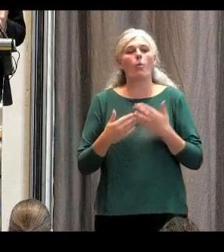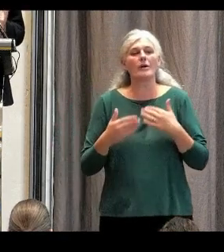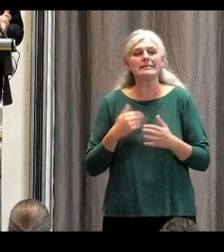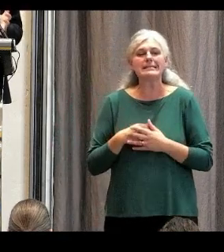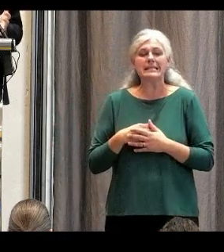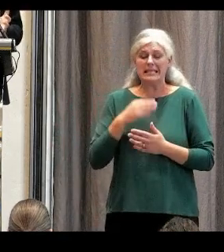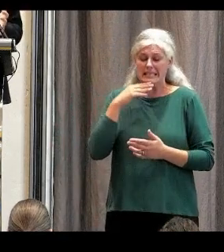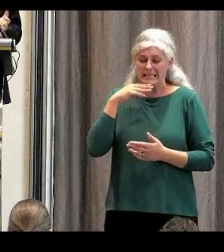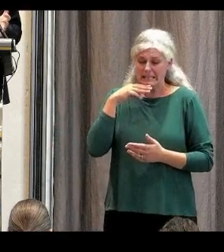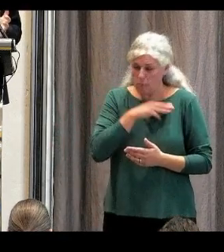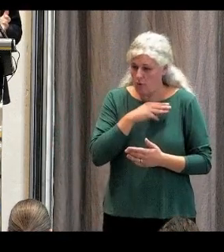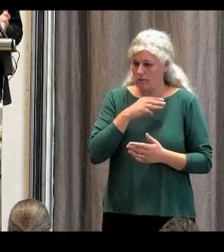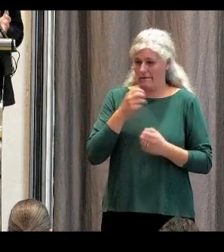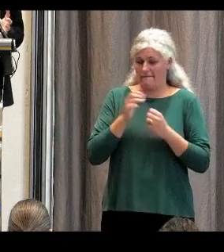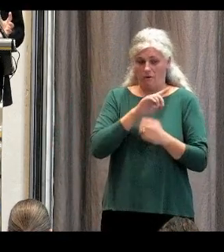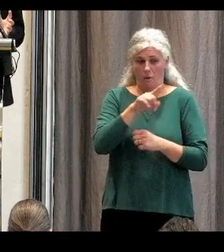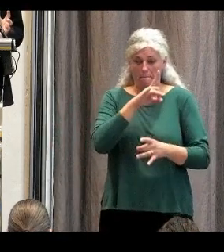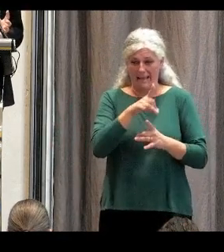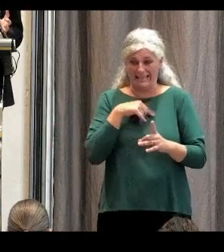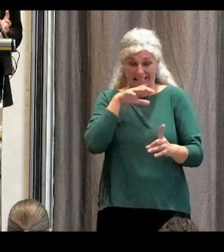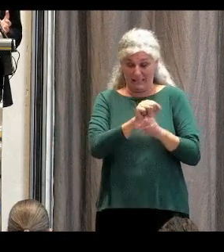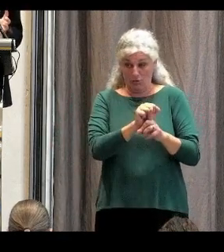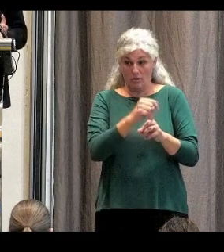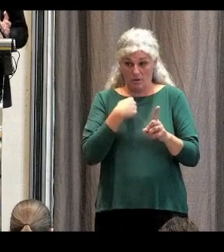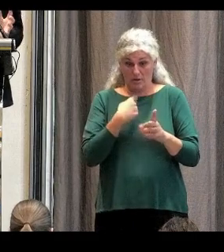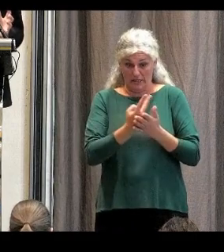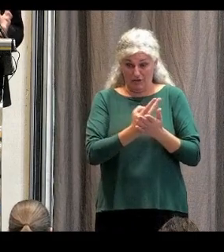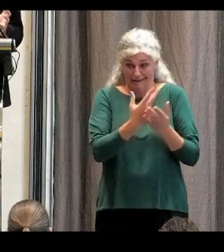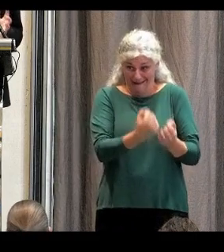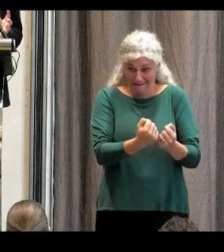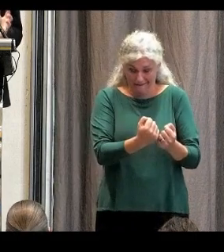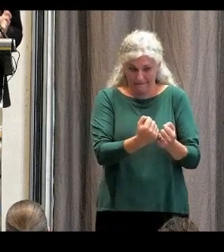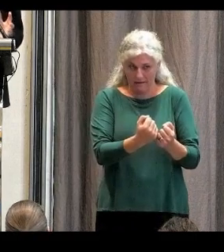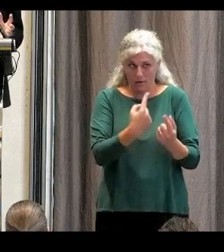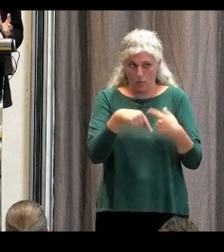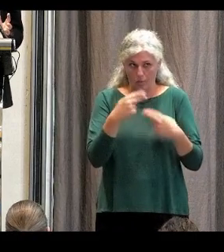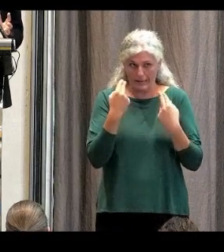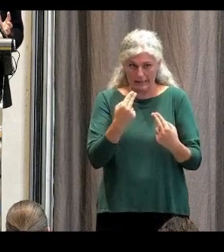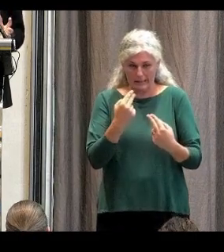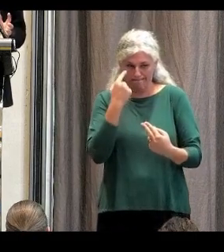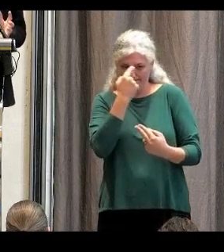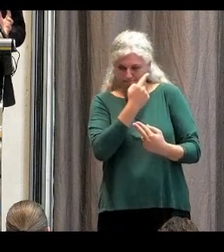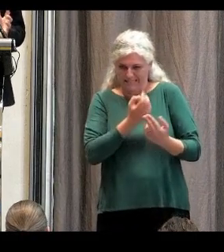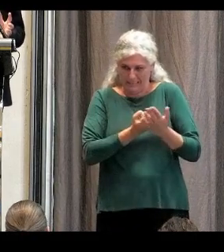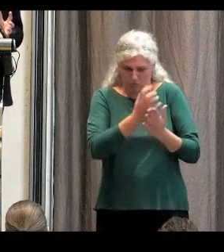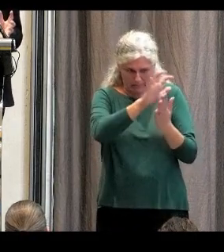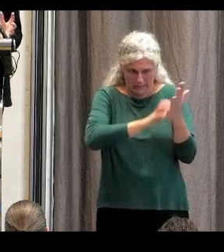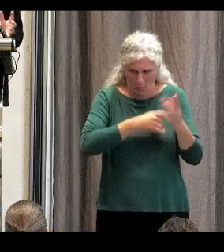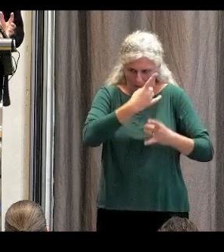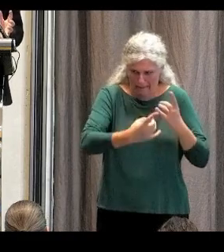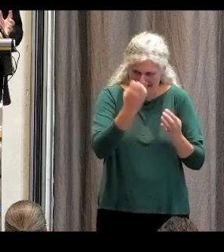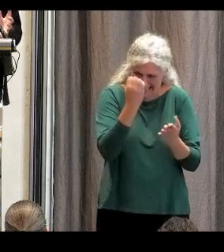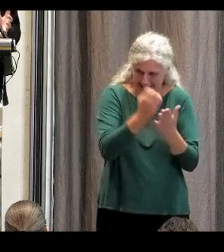what's absolutely vital for making that diagnosis of a seizure is having a good eyewitness description of what